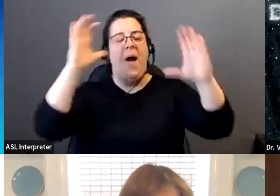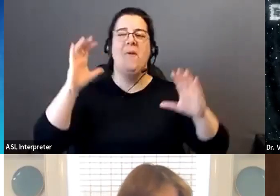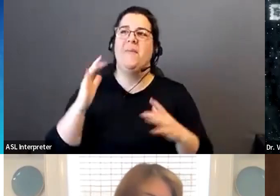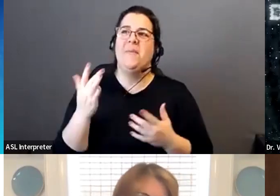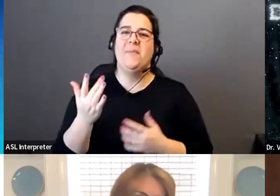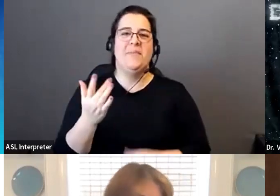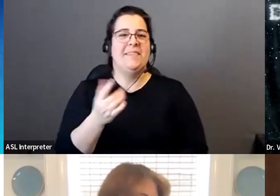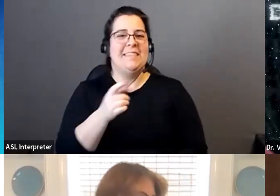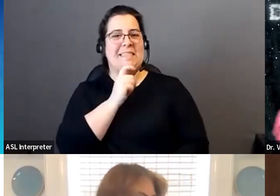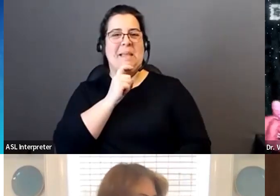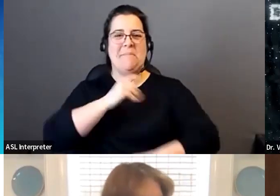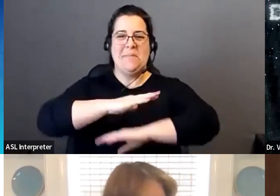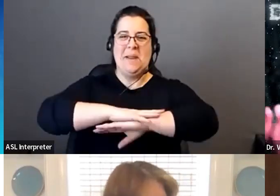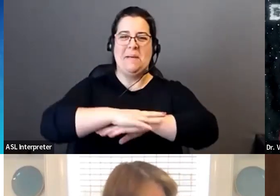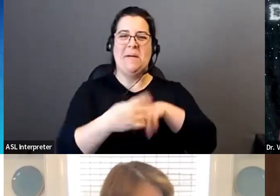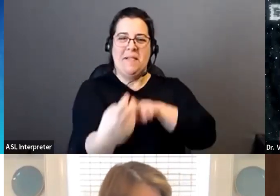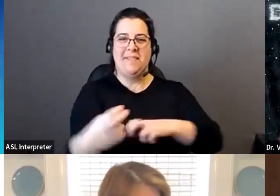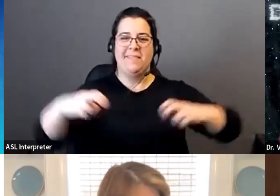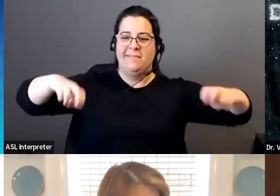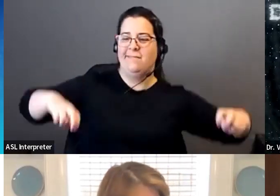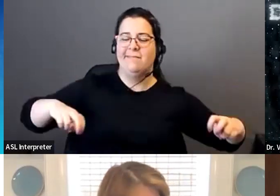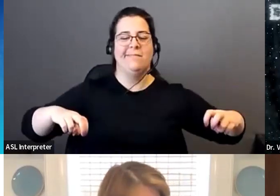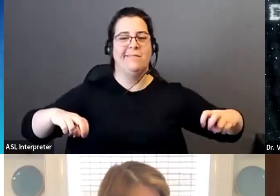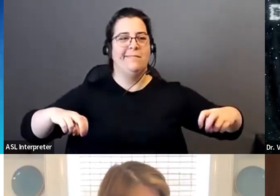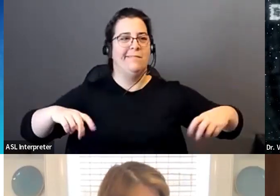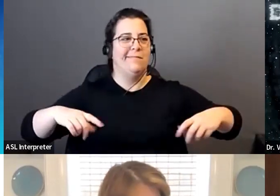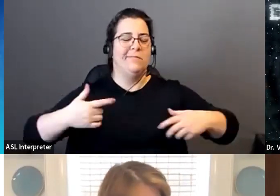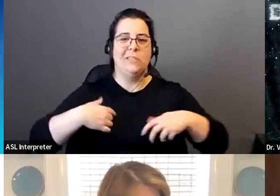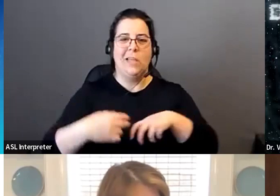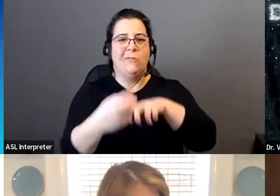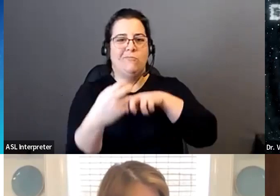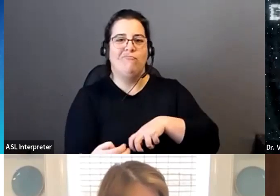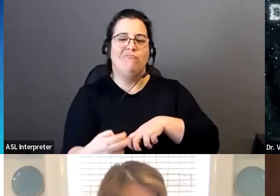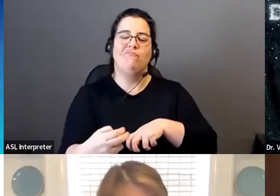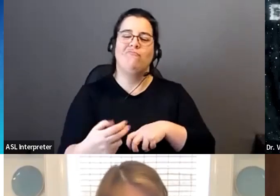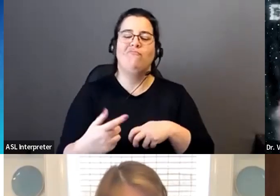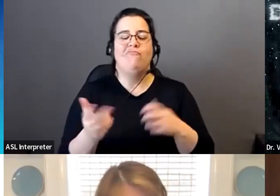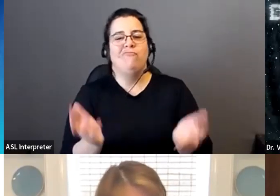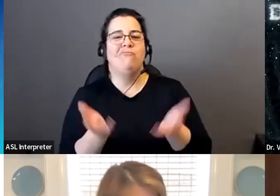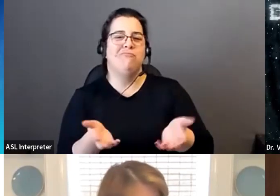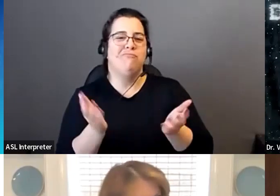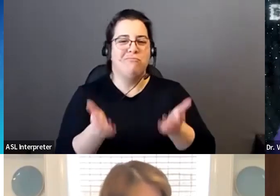almost looking at we're just sitting at the dinner table. I'm at the kitchen table and you're cooking while we're having this conversation, this sort